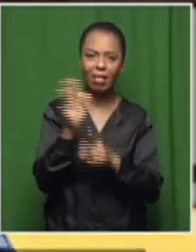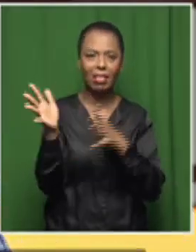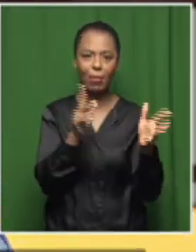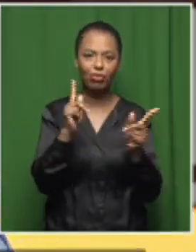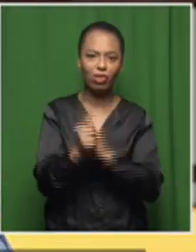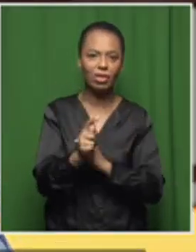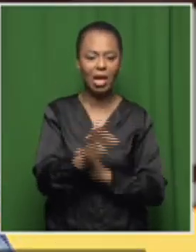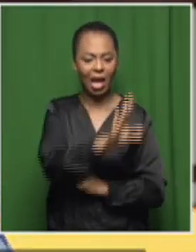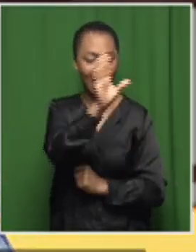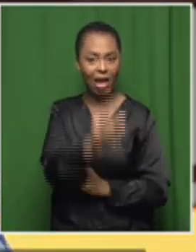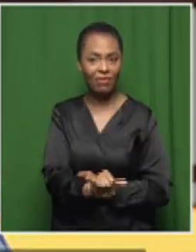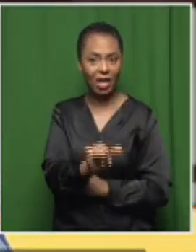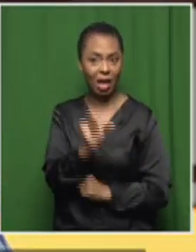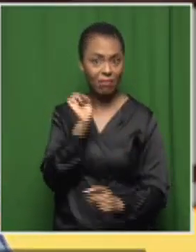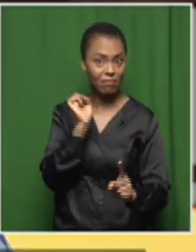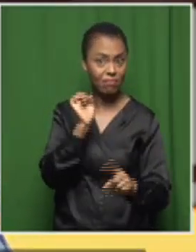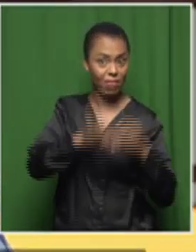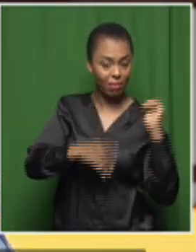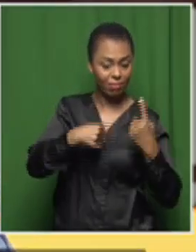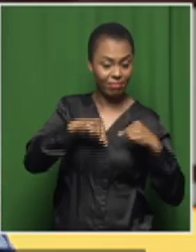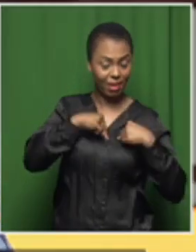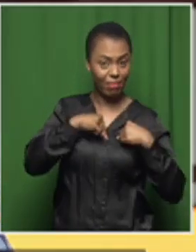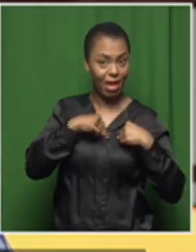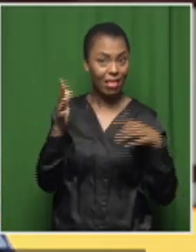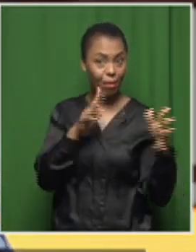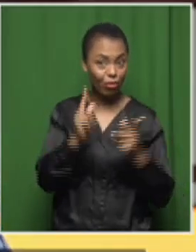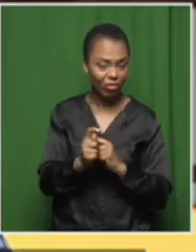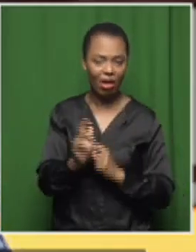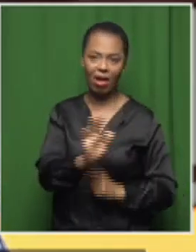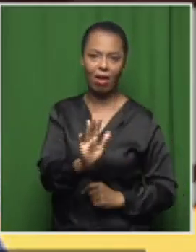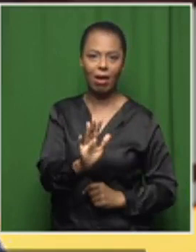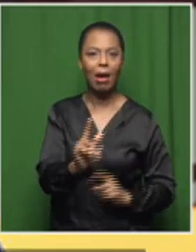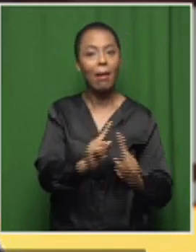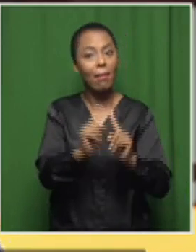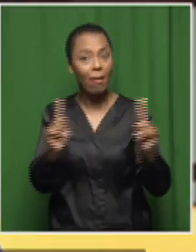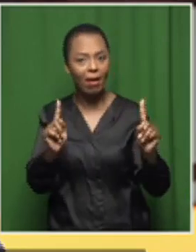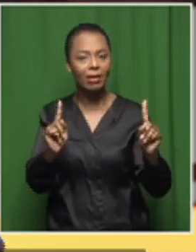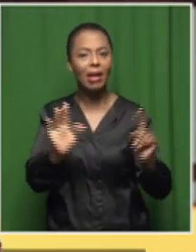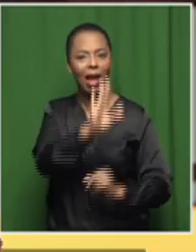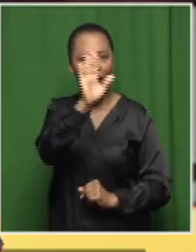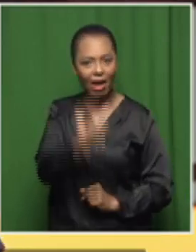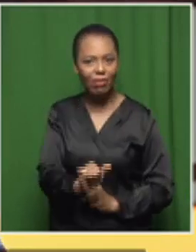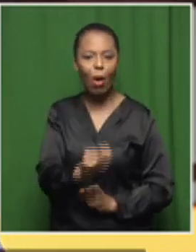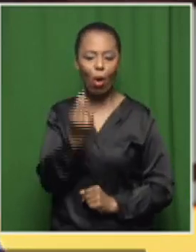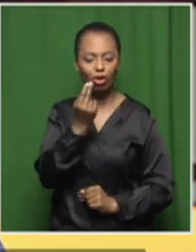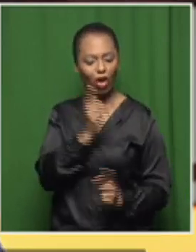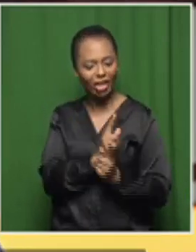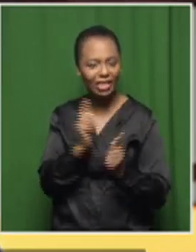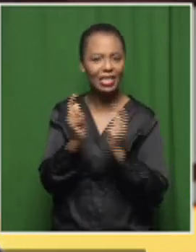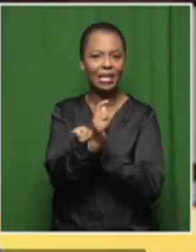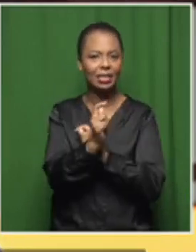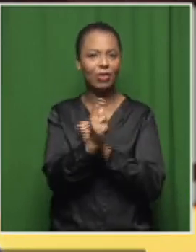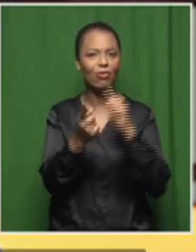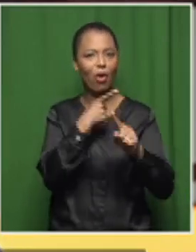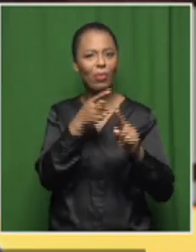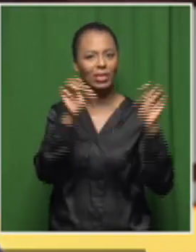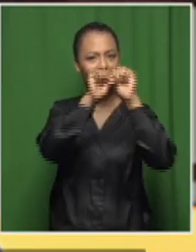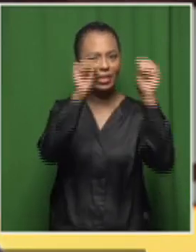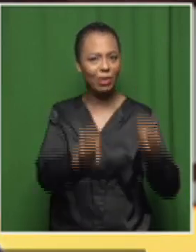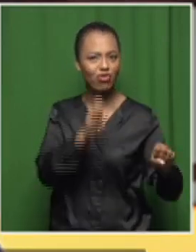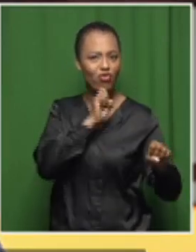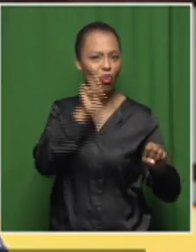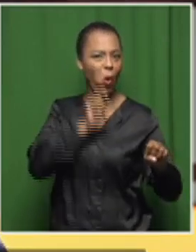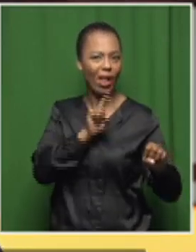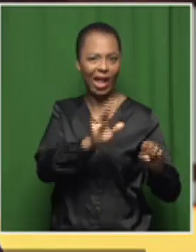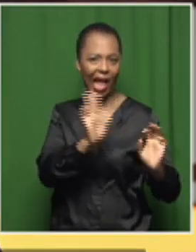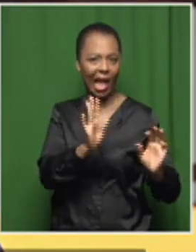to do with what's happening with the climate today. But Africa needs to transition from the systems that we use now